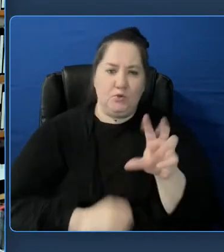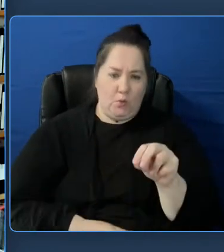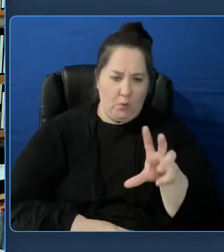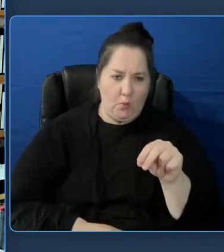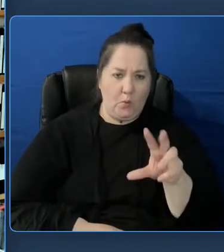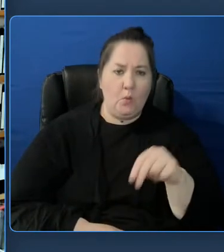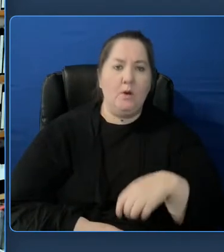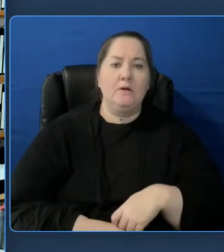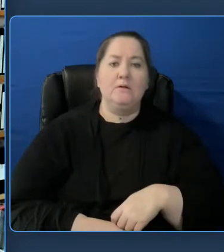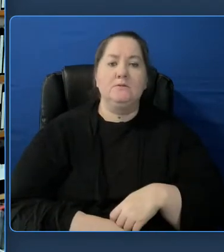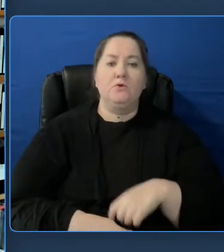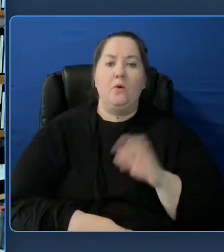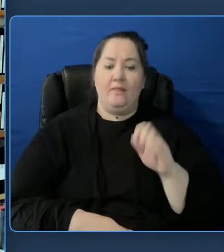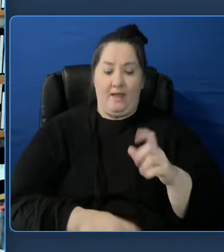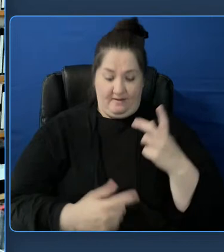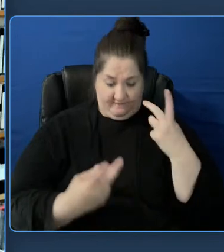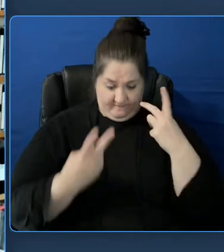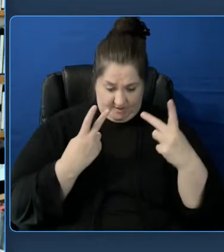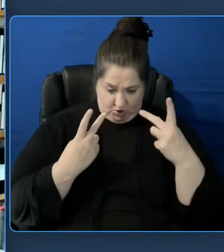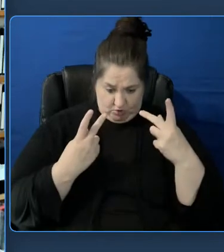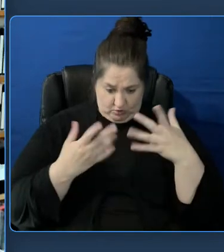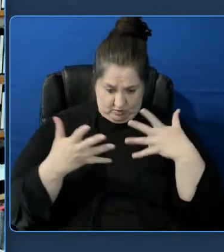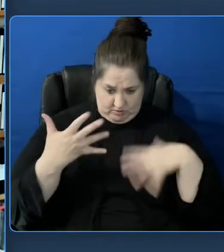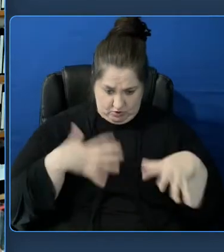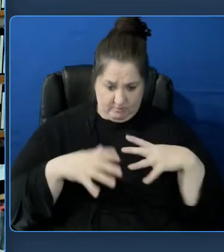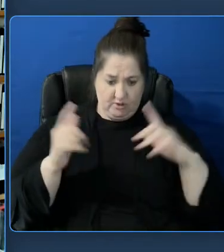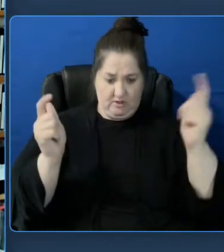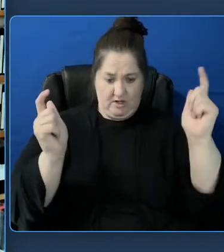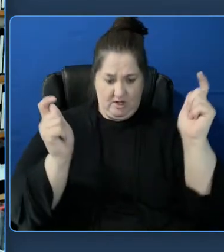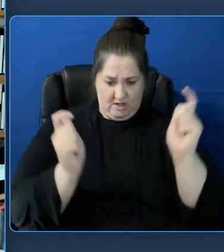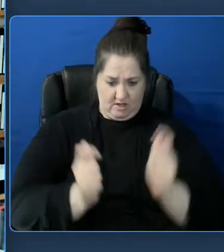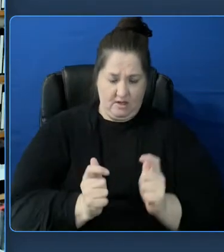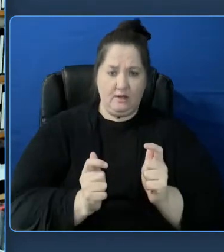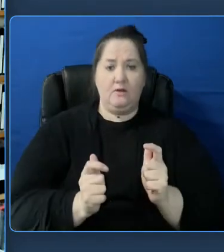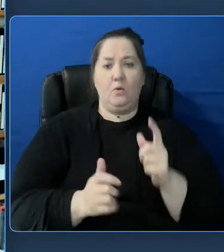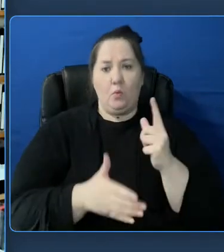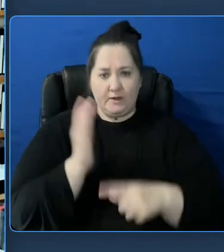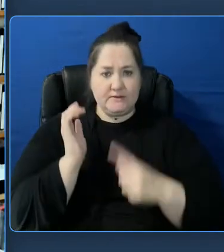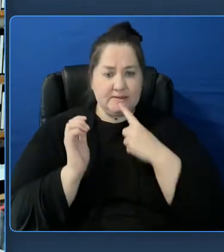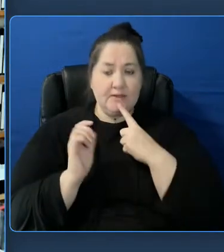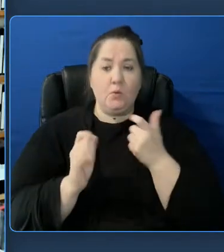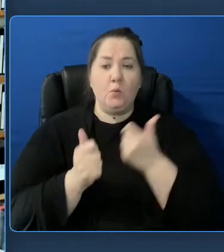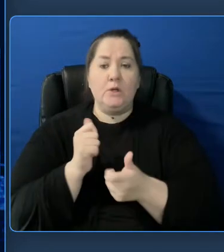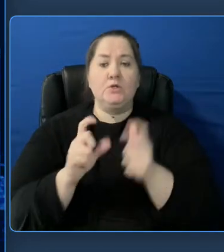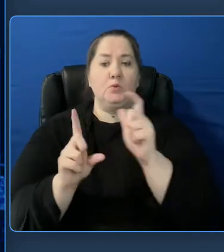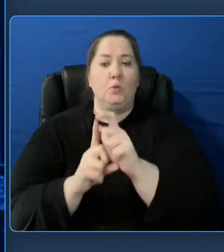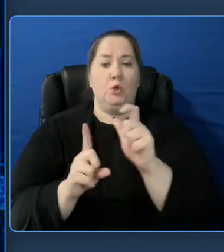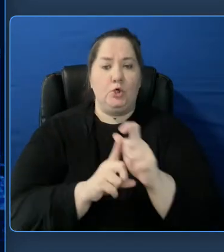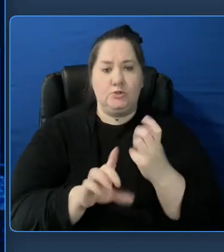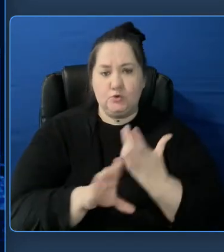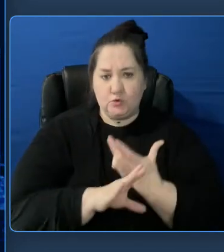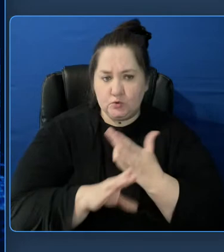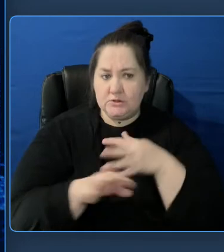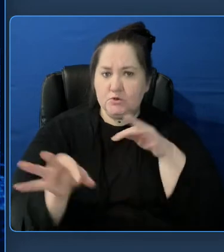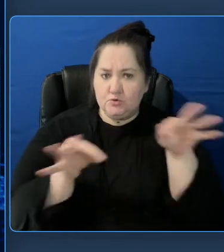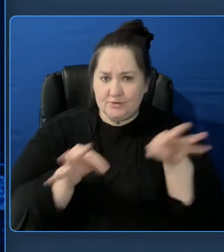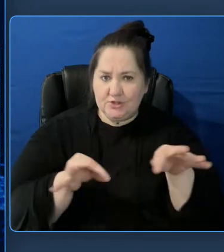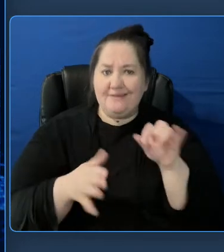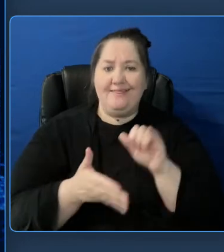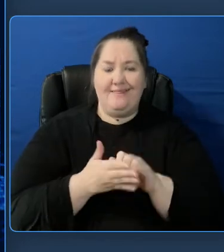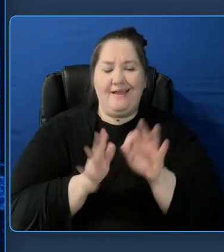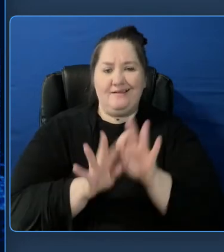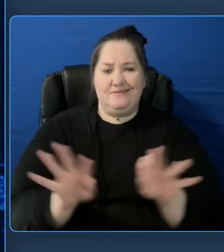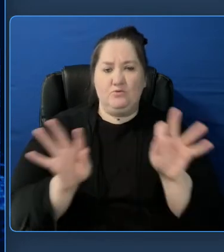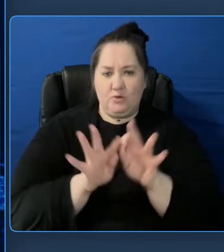So editing down what it is you will describe and then editing down the words you will use to do the description is